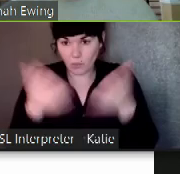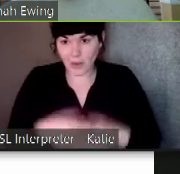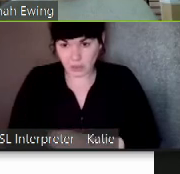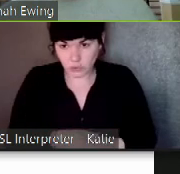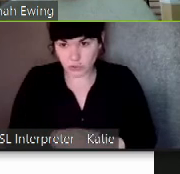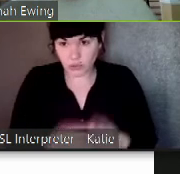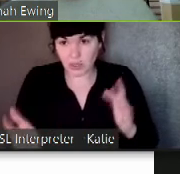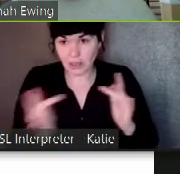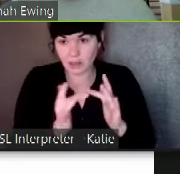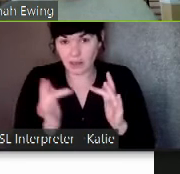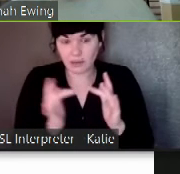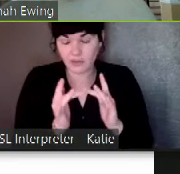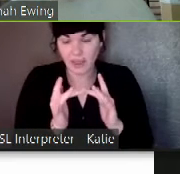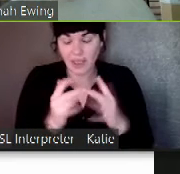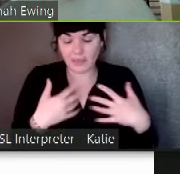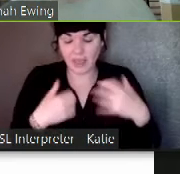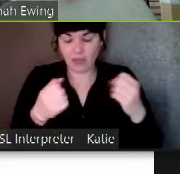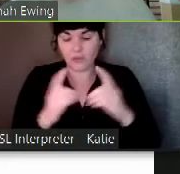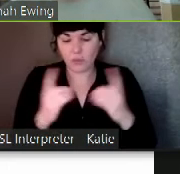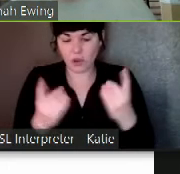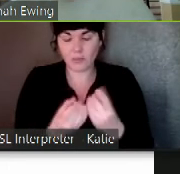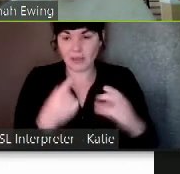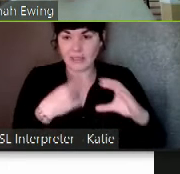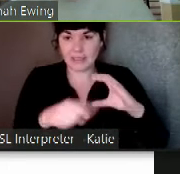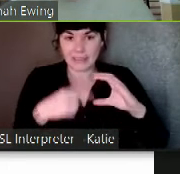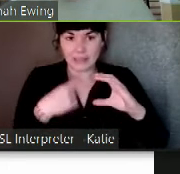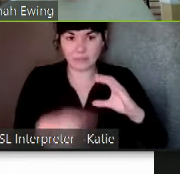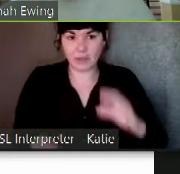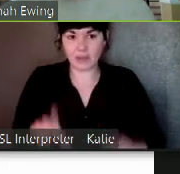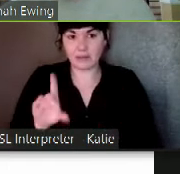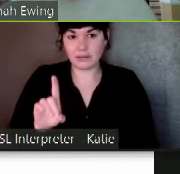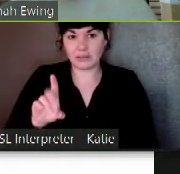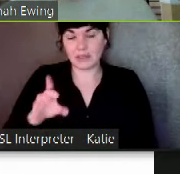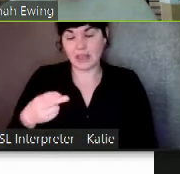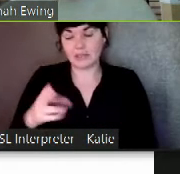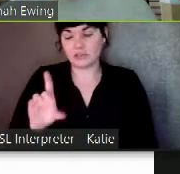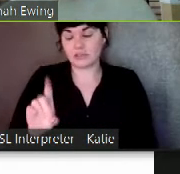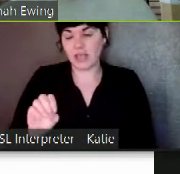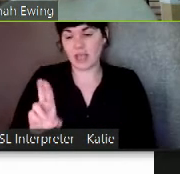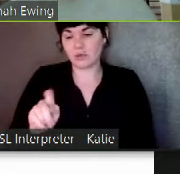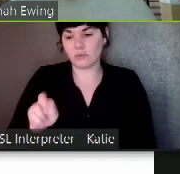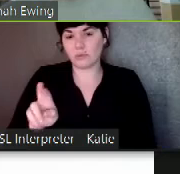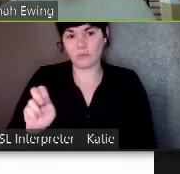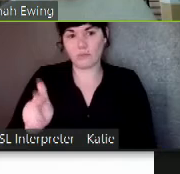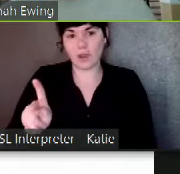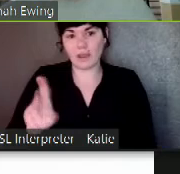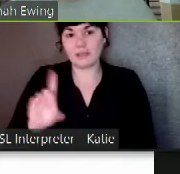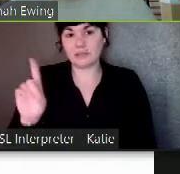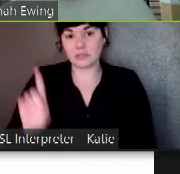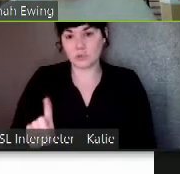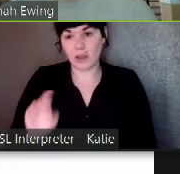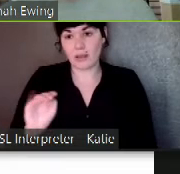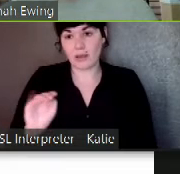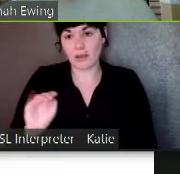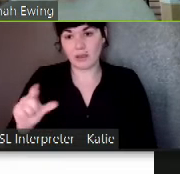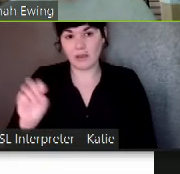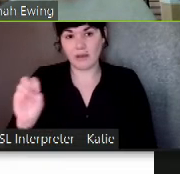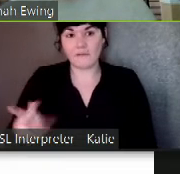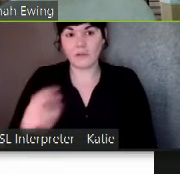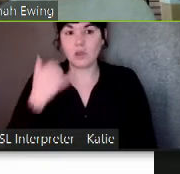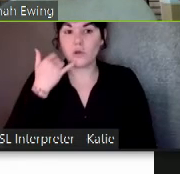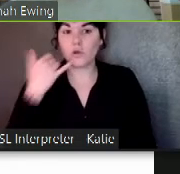We have lots of different ways. Email us at dhdoutbreak at DetroitMI.gov. Call us at 313-876